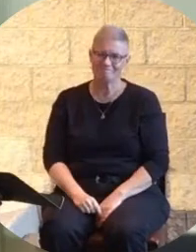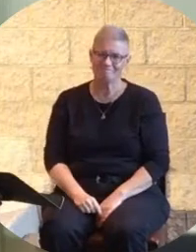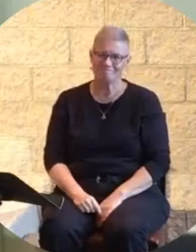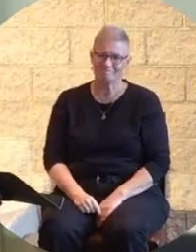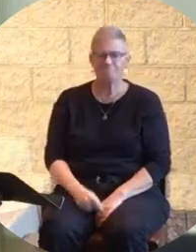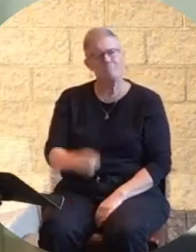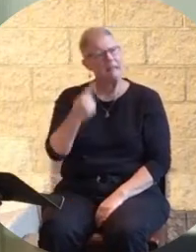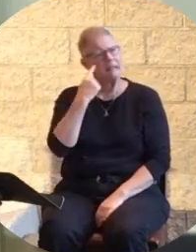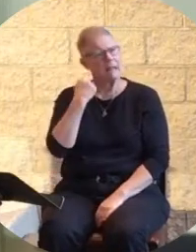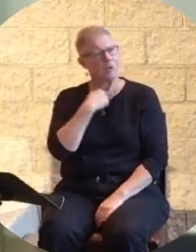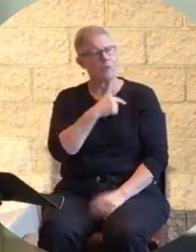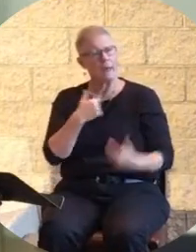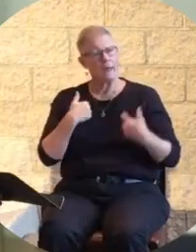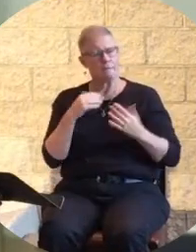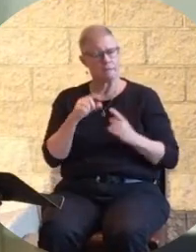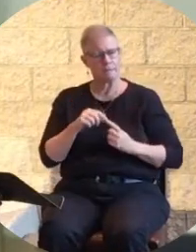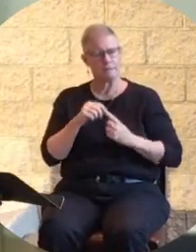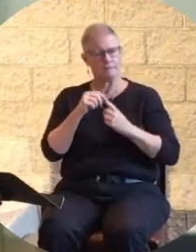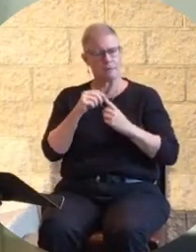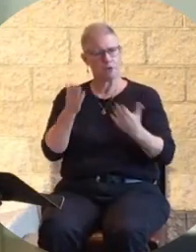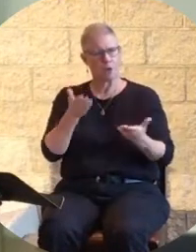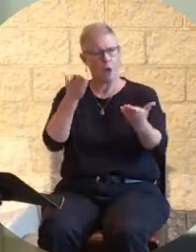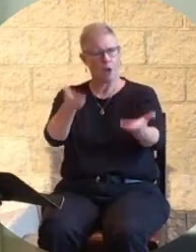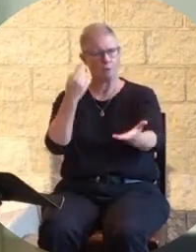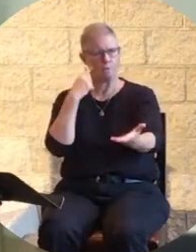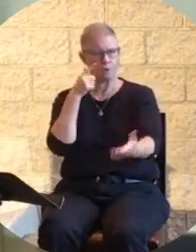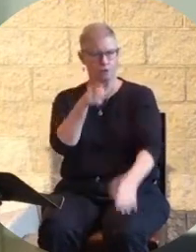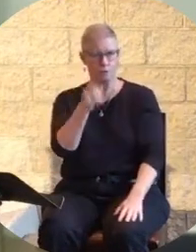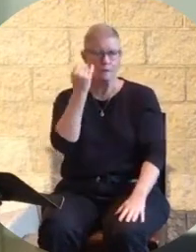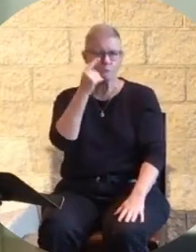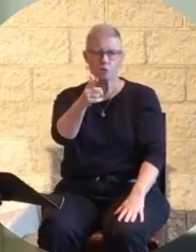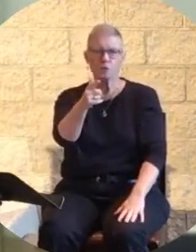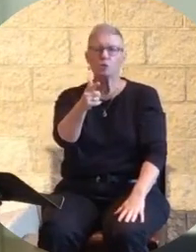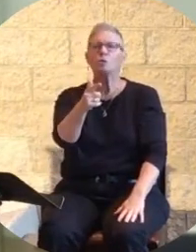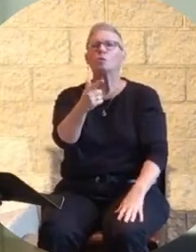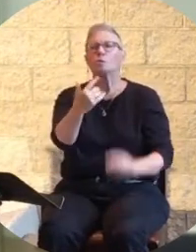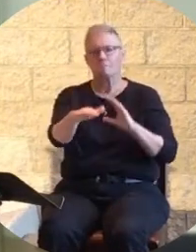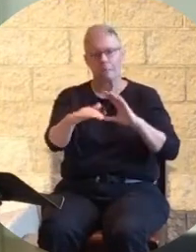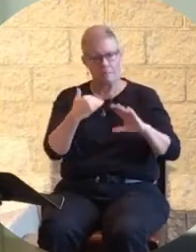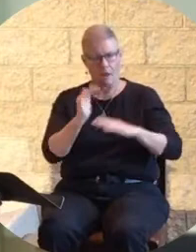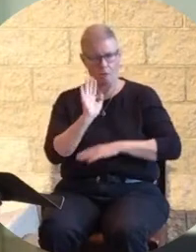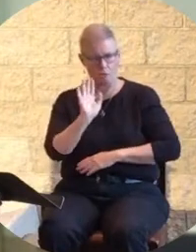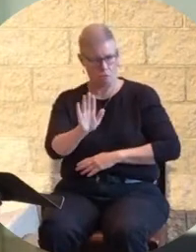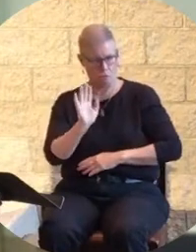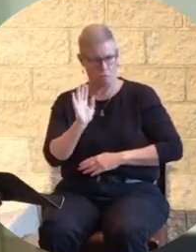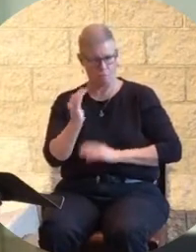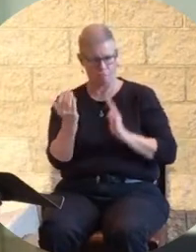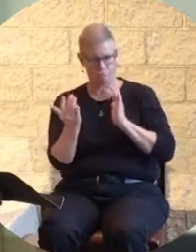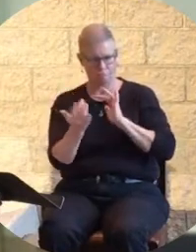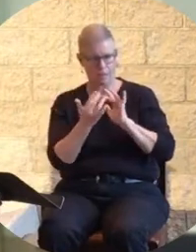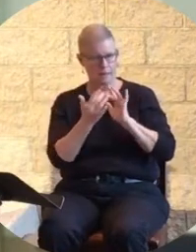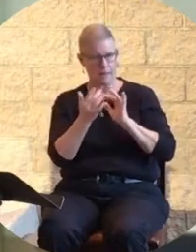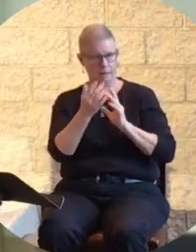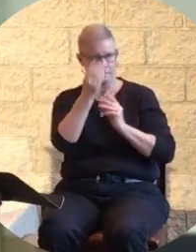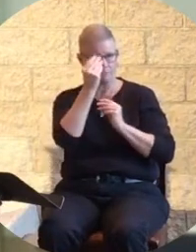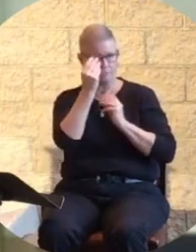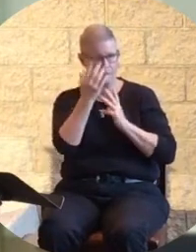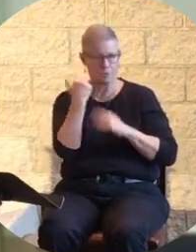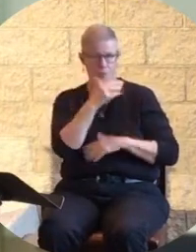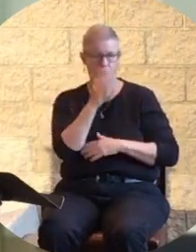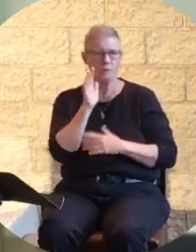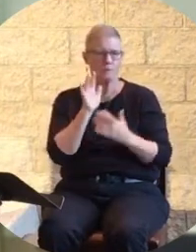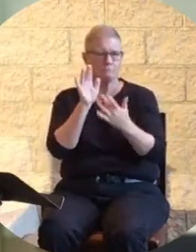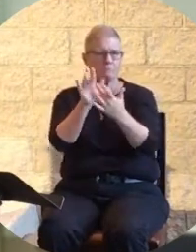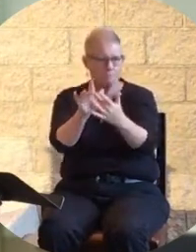a special offering for you if you send in your contact information. It's our way of trying to reach out and connect. Not try